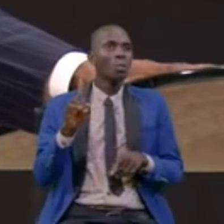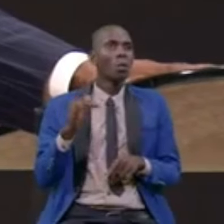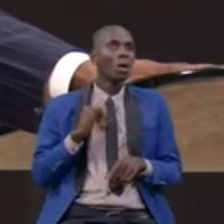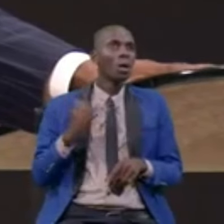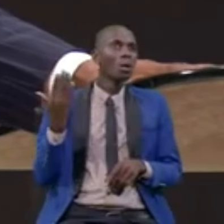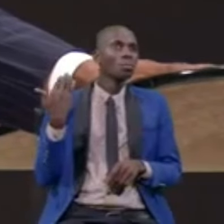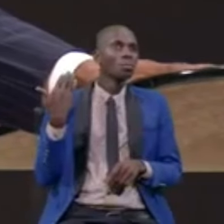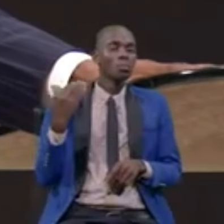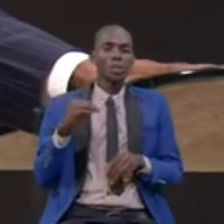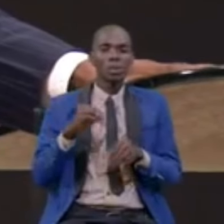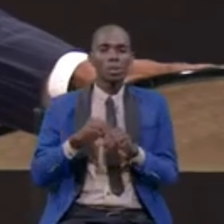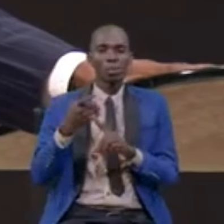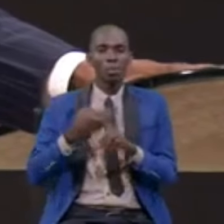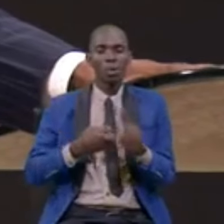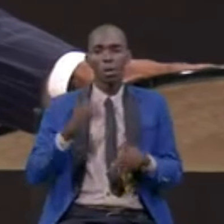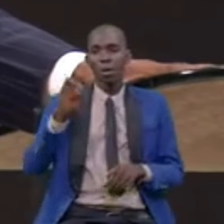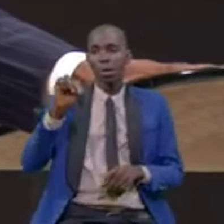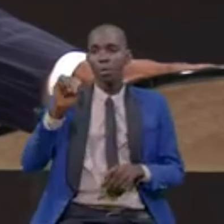May,